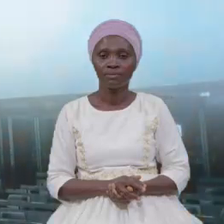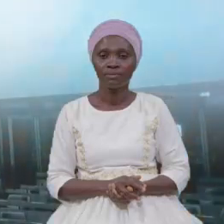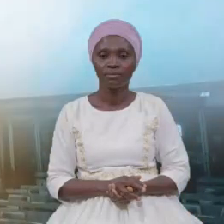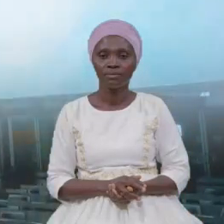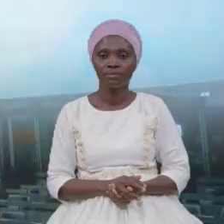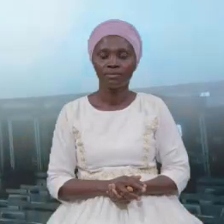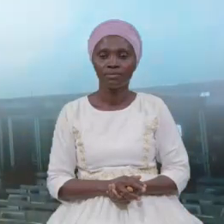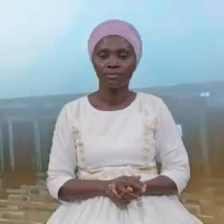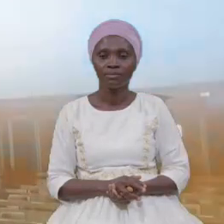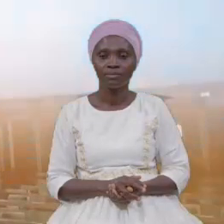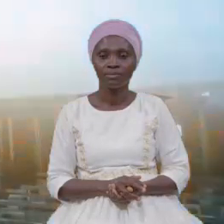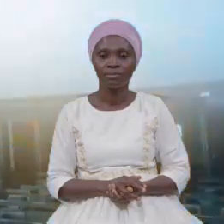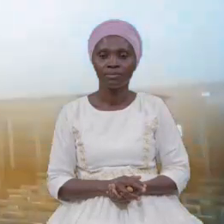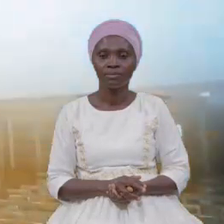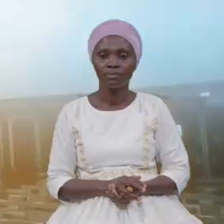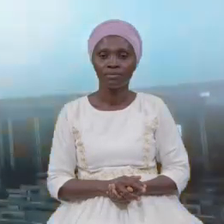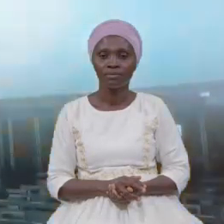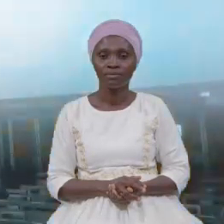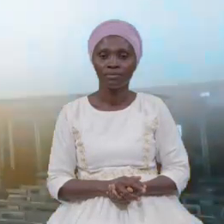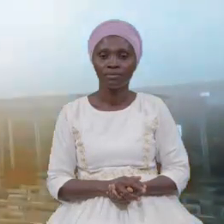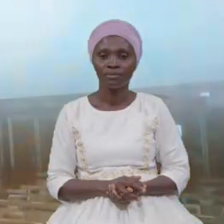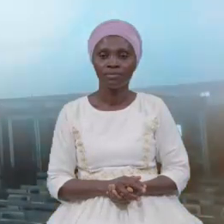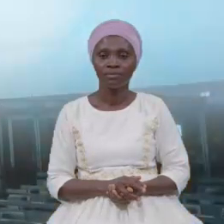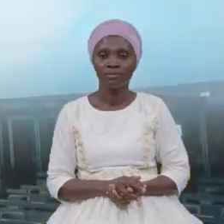Please, if the counselors have not reached you,